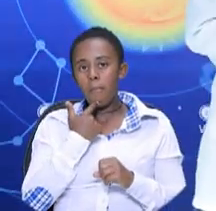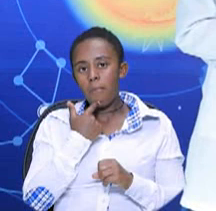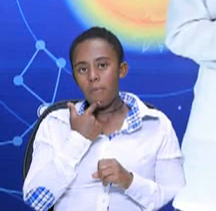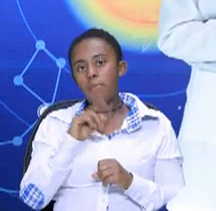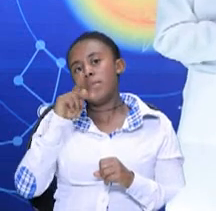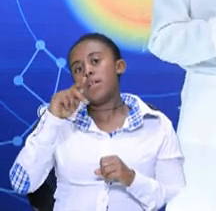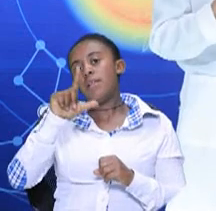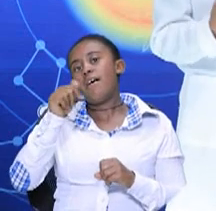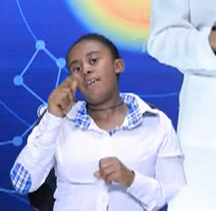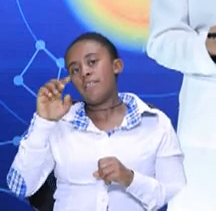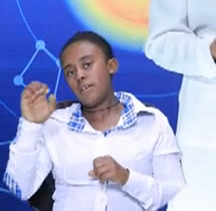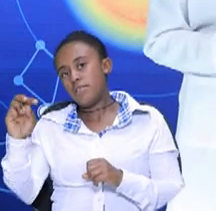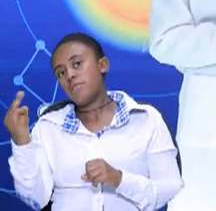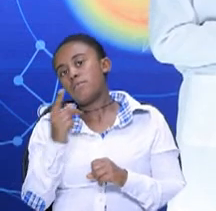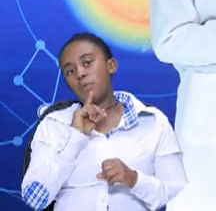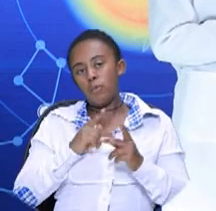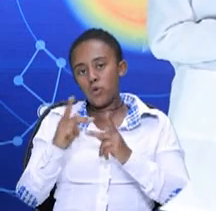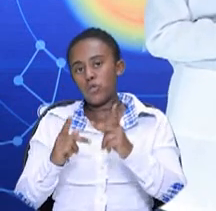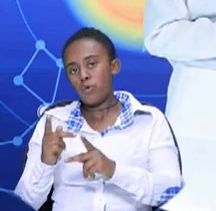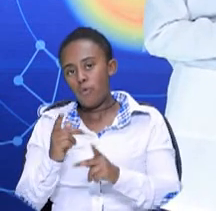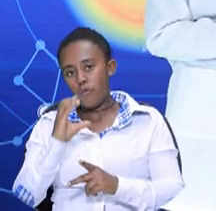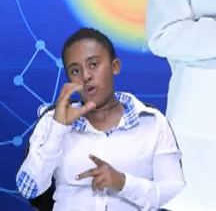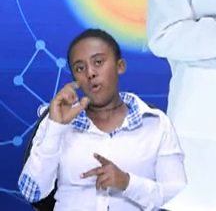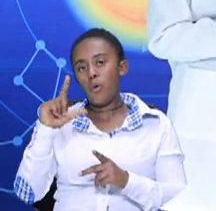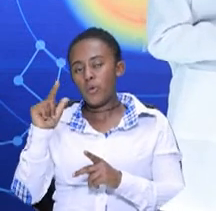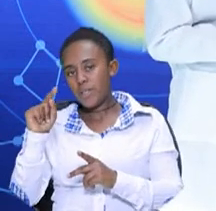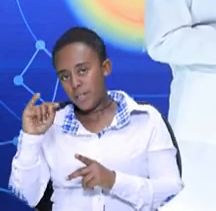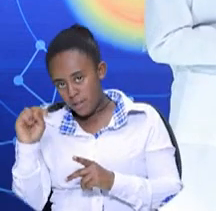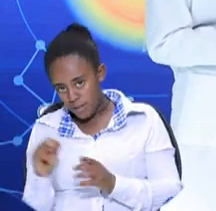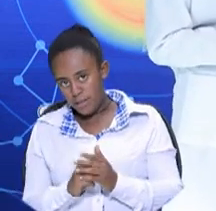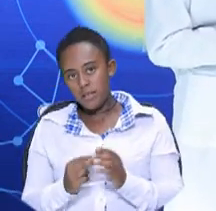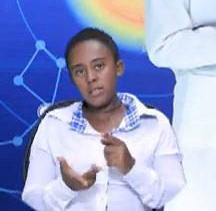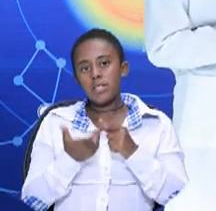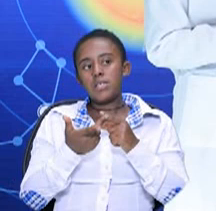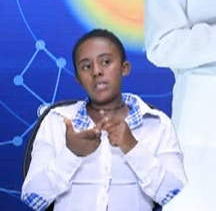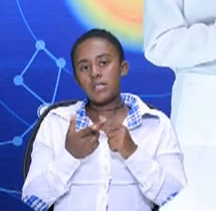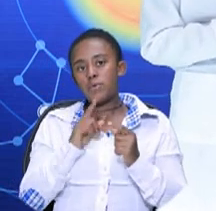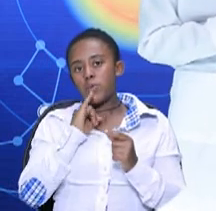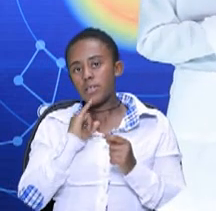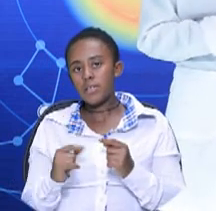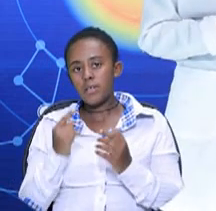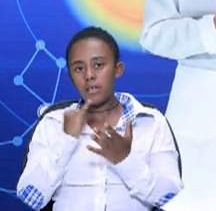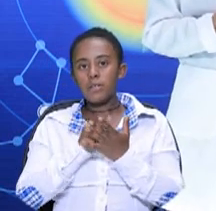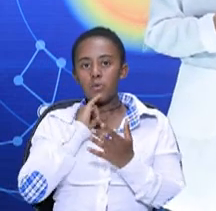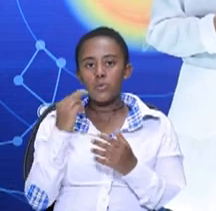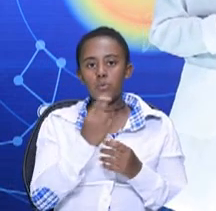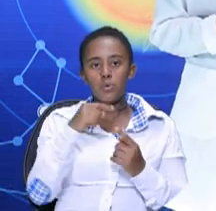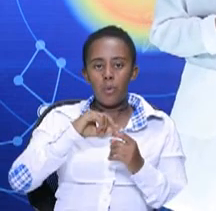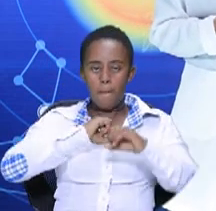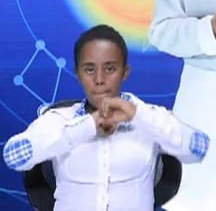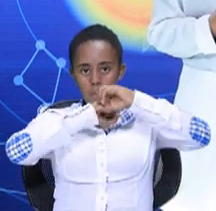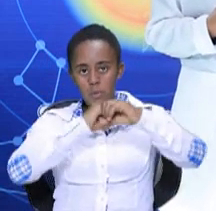action of platelets or by the process of clotting. And the third one is it is used to protect